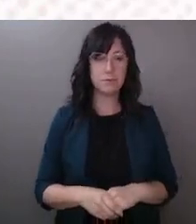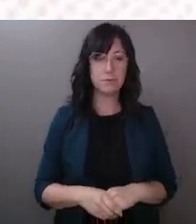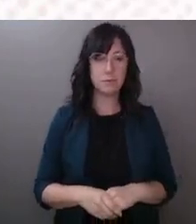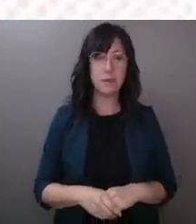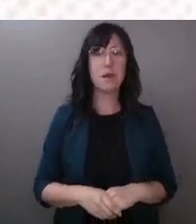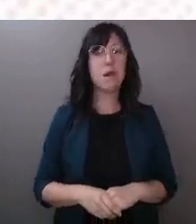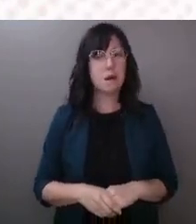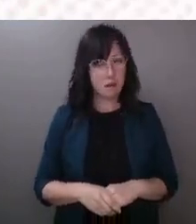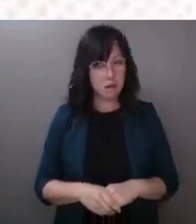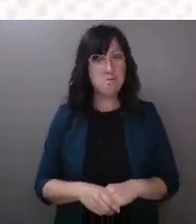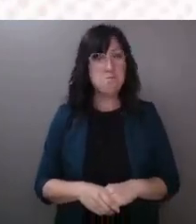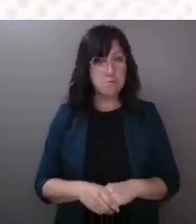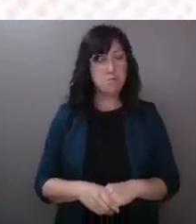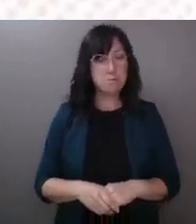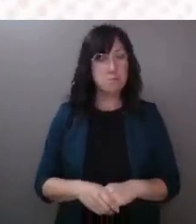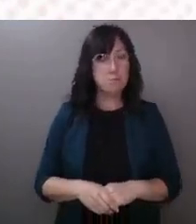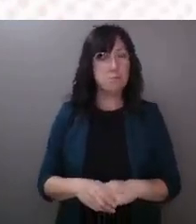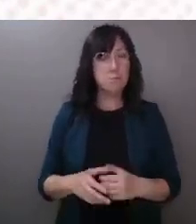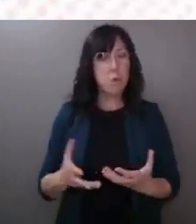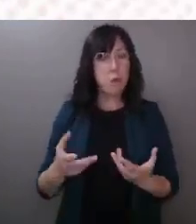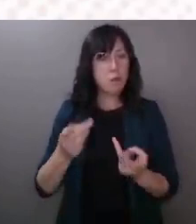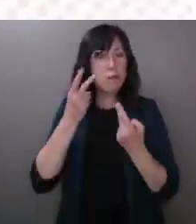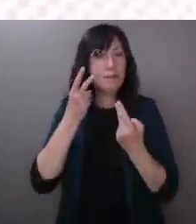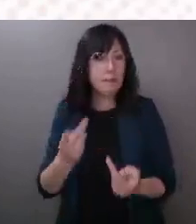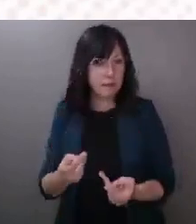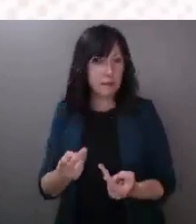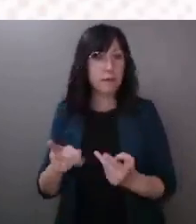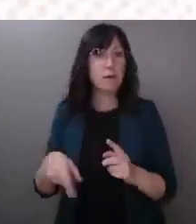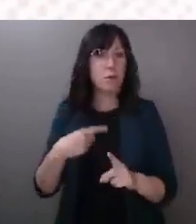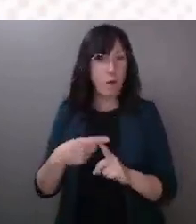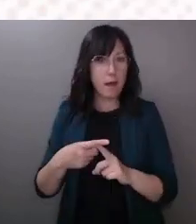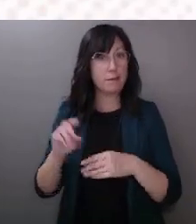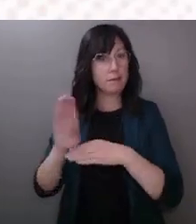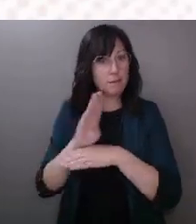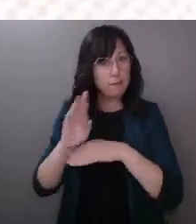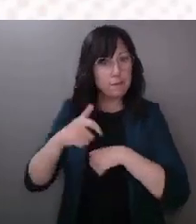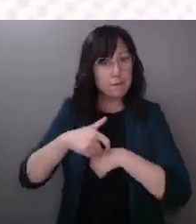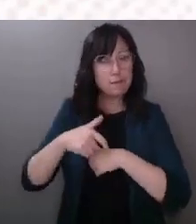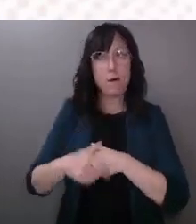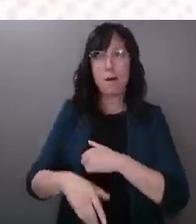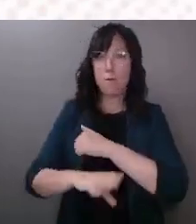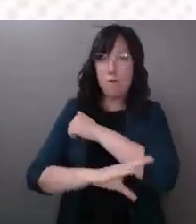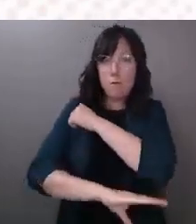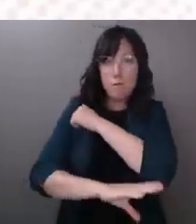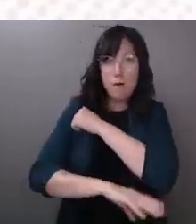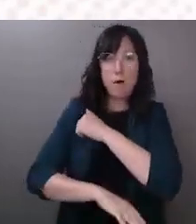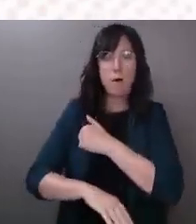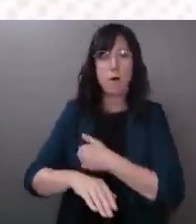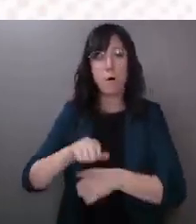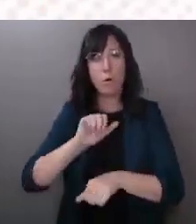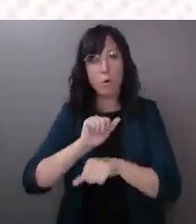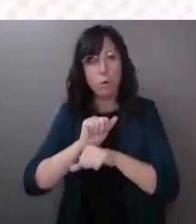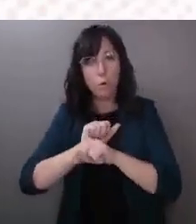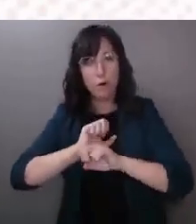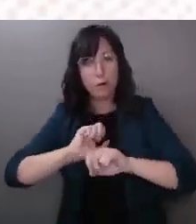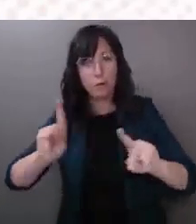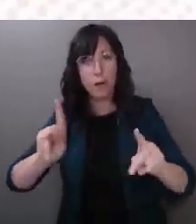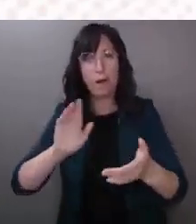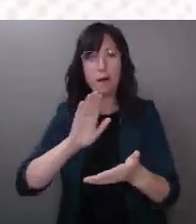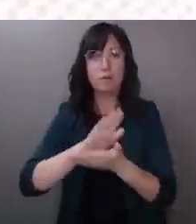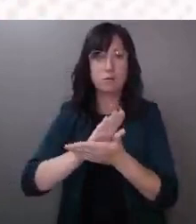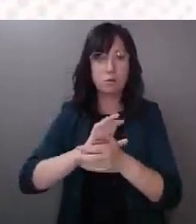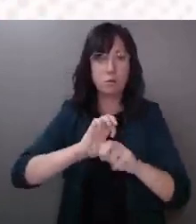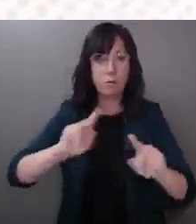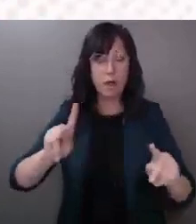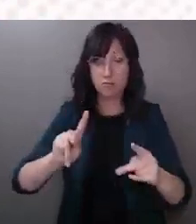So I want the opportunity to be able to assess how this express service works, and if we see it's very popular, and